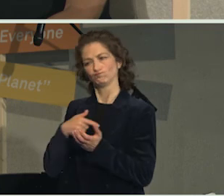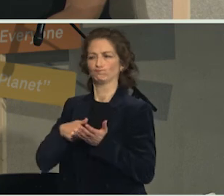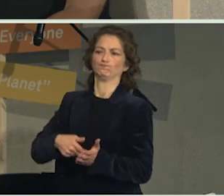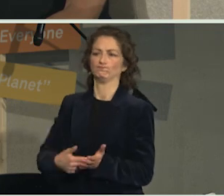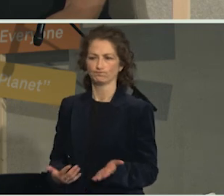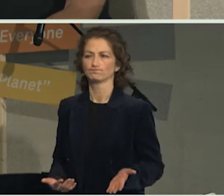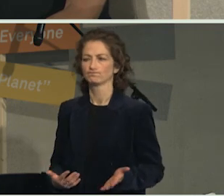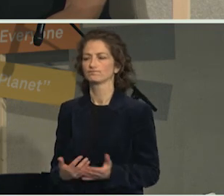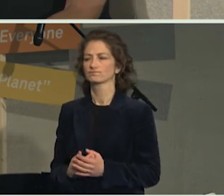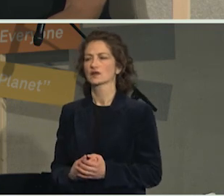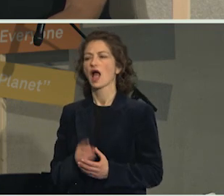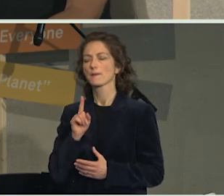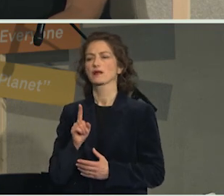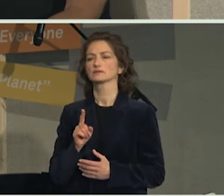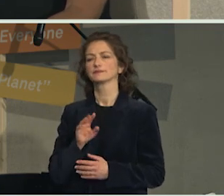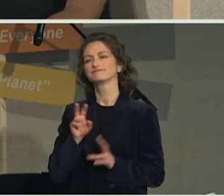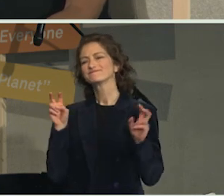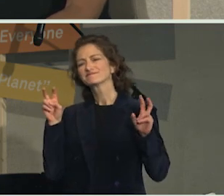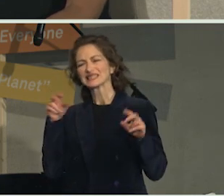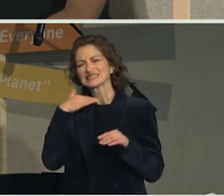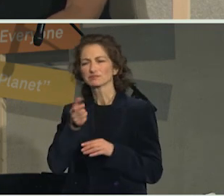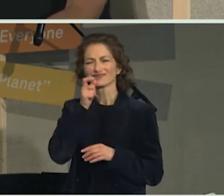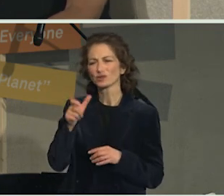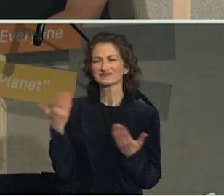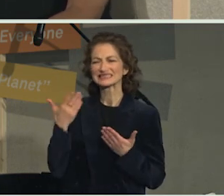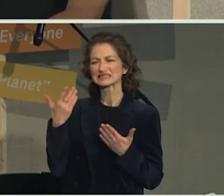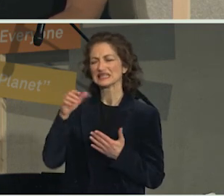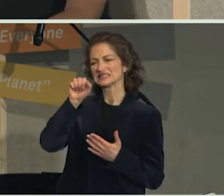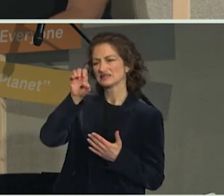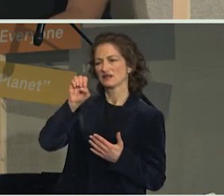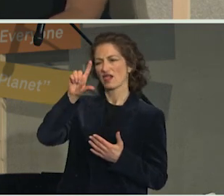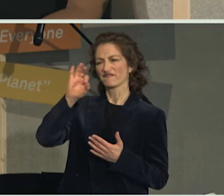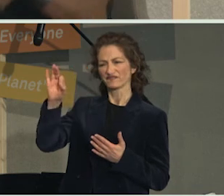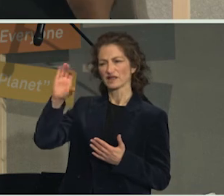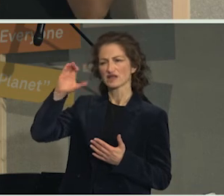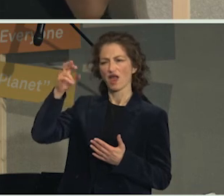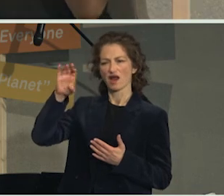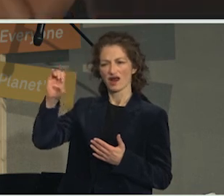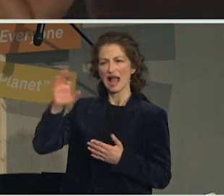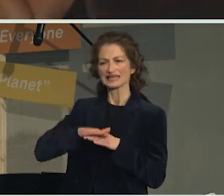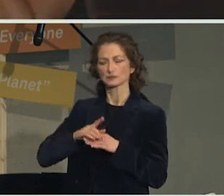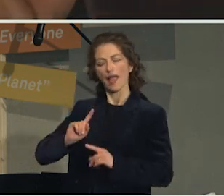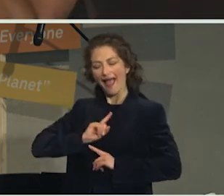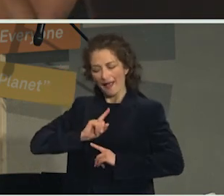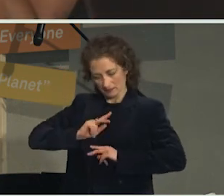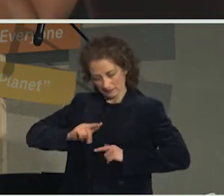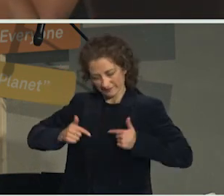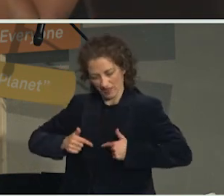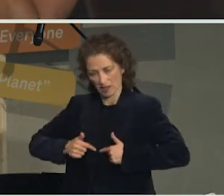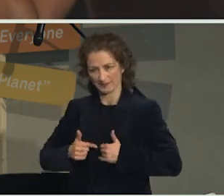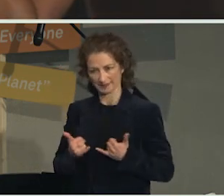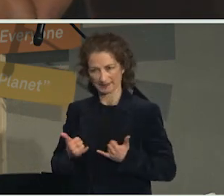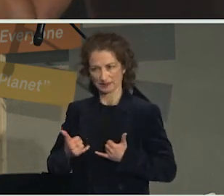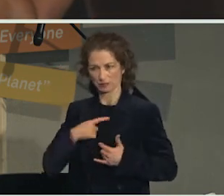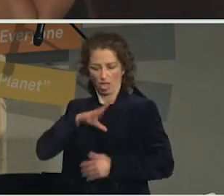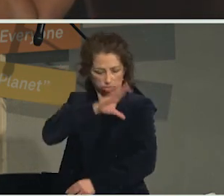like, practice self-care within always having to speak up and speak out against what you say? And when do you know when to speak out and when you have the